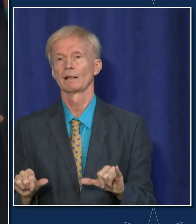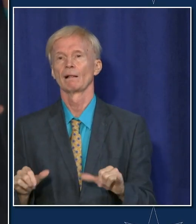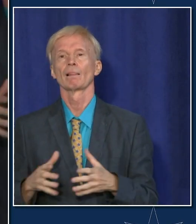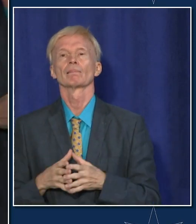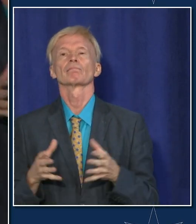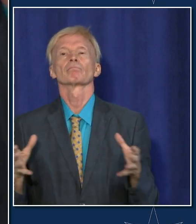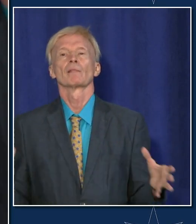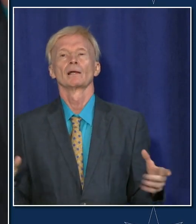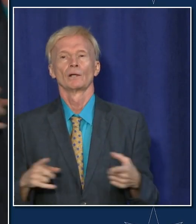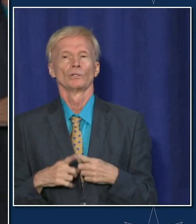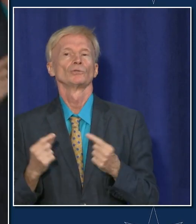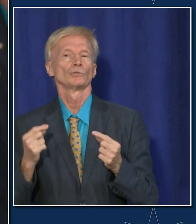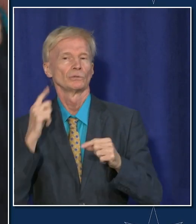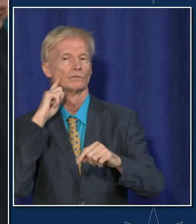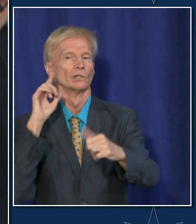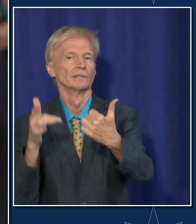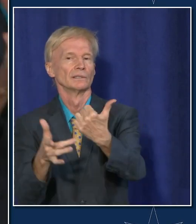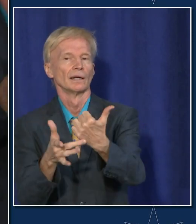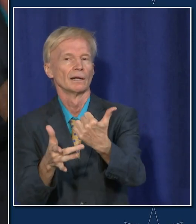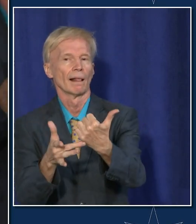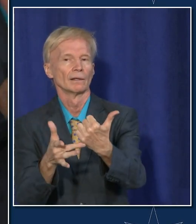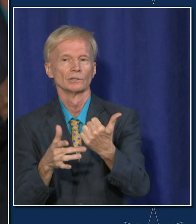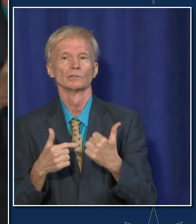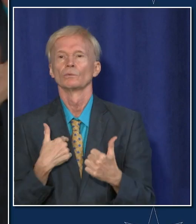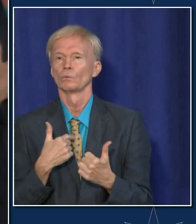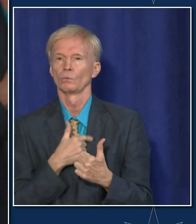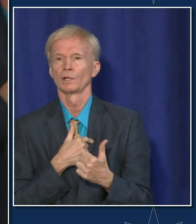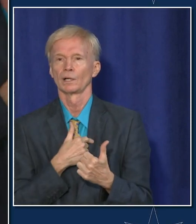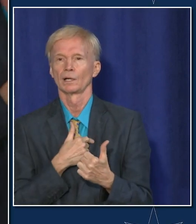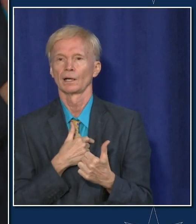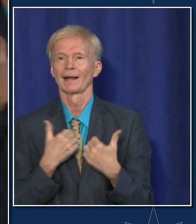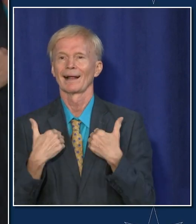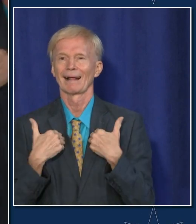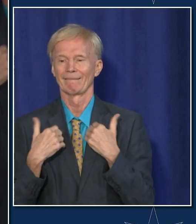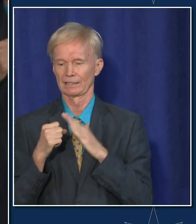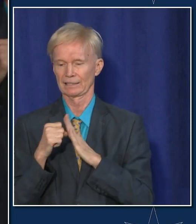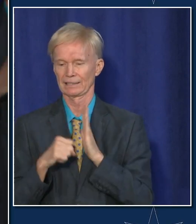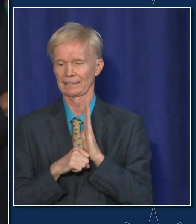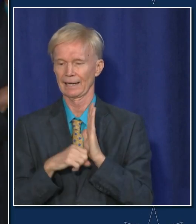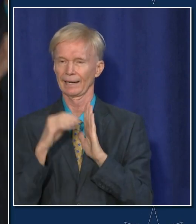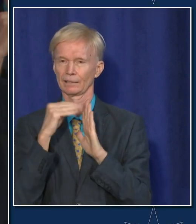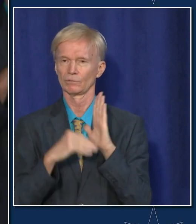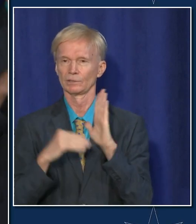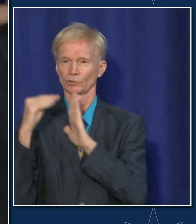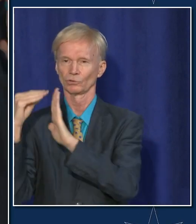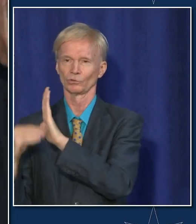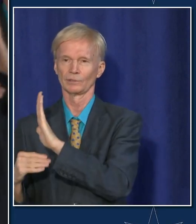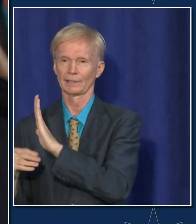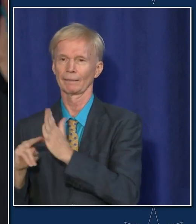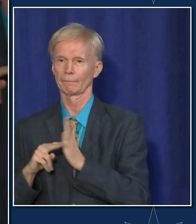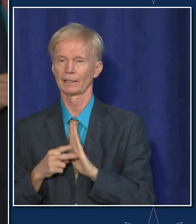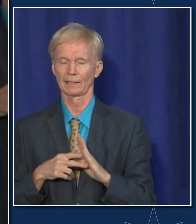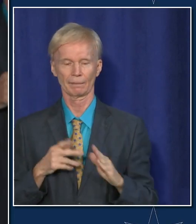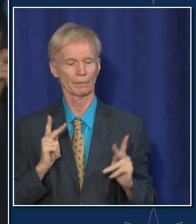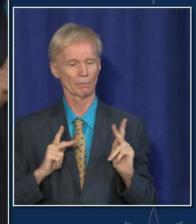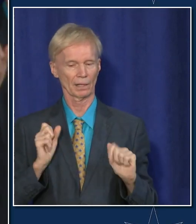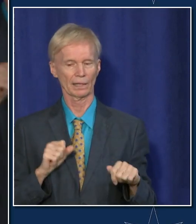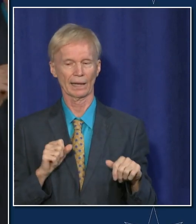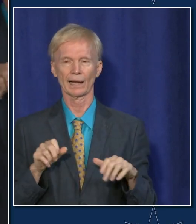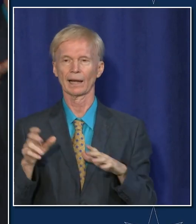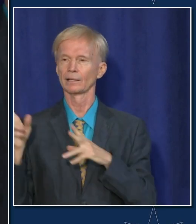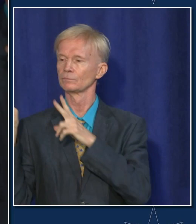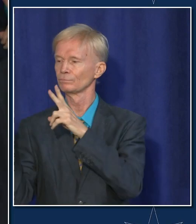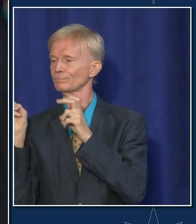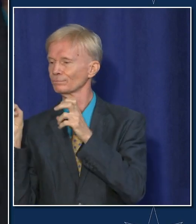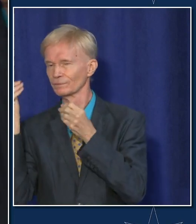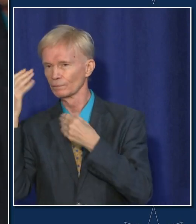on some of the tech piece. The state has been working to make sure that the state registry, for example, individuals are able to access that in a